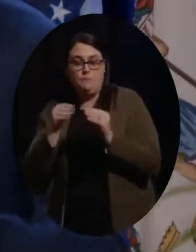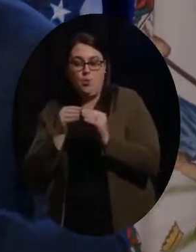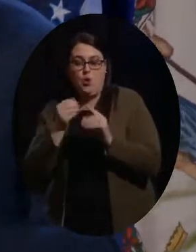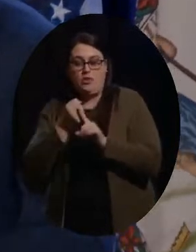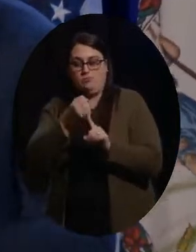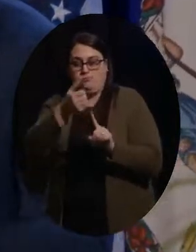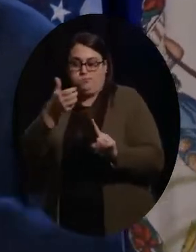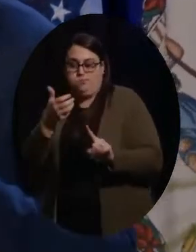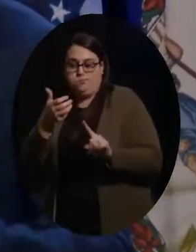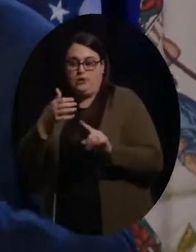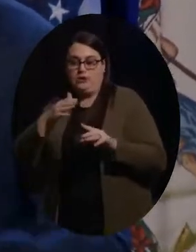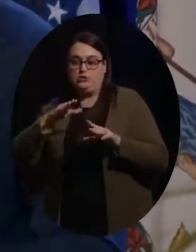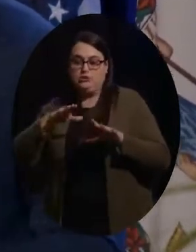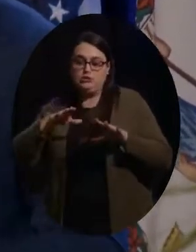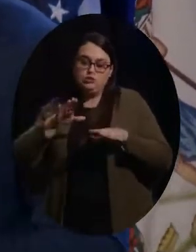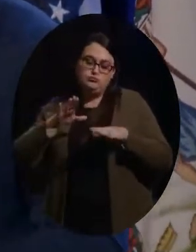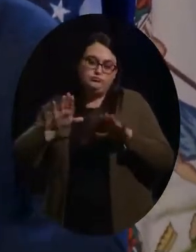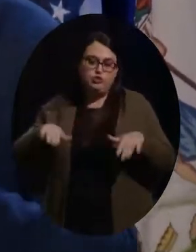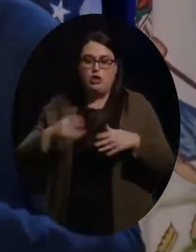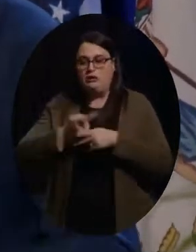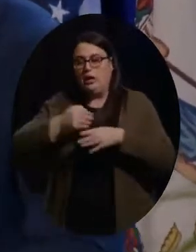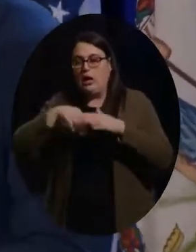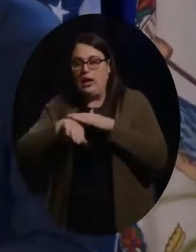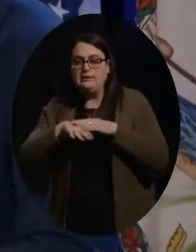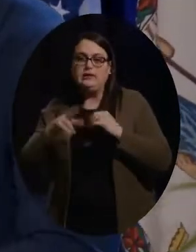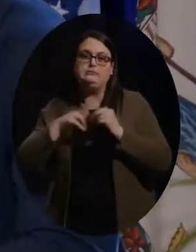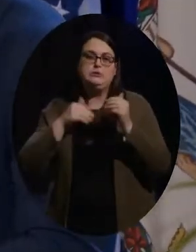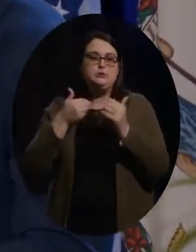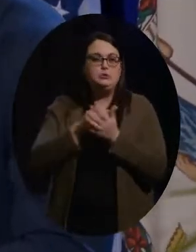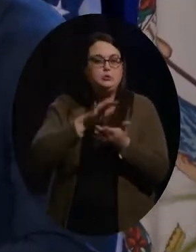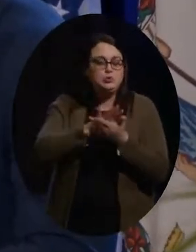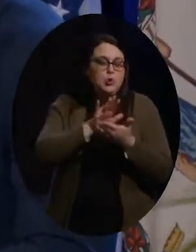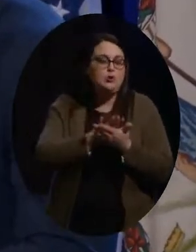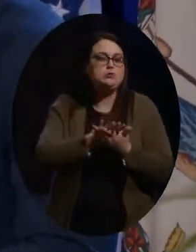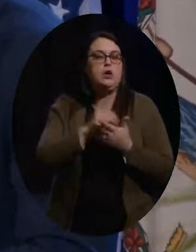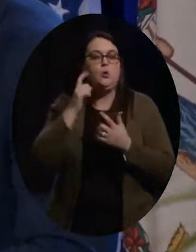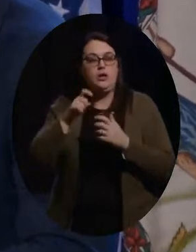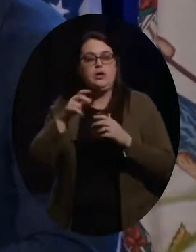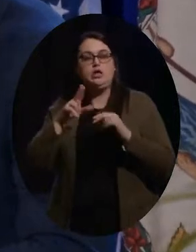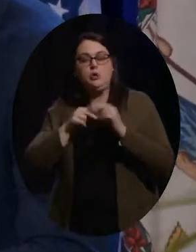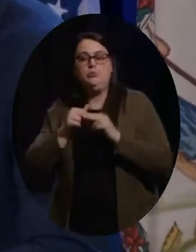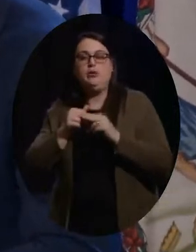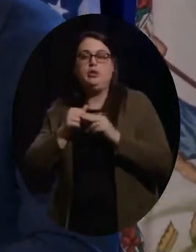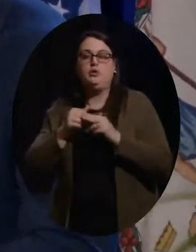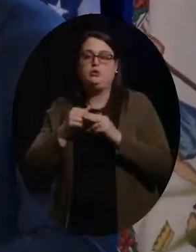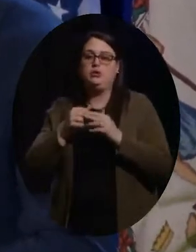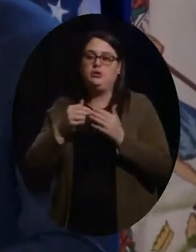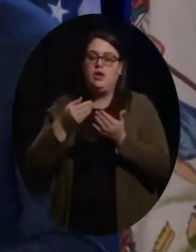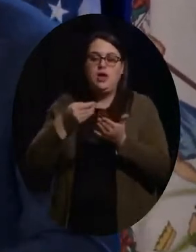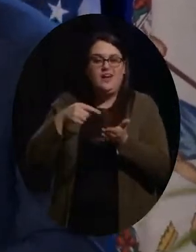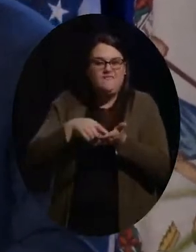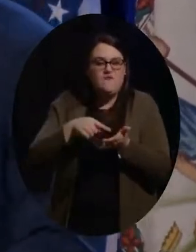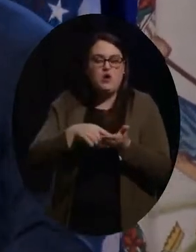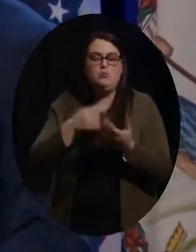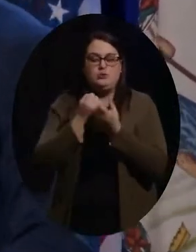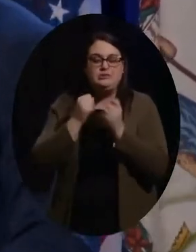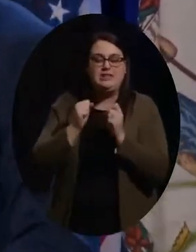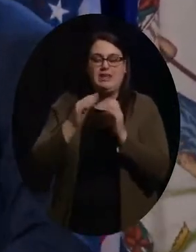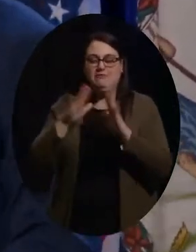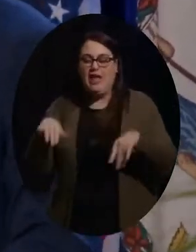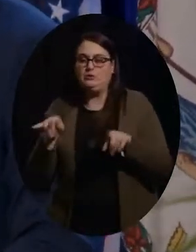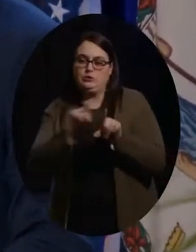expand childcare access and build new schools. We need to build affordable, safe, and quality housing,